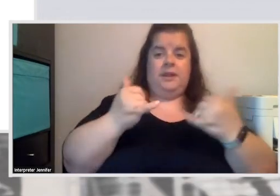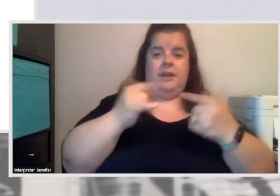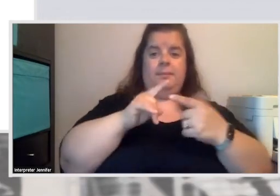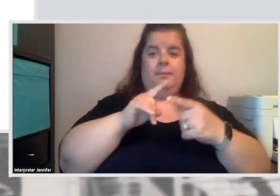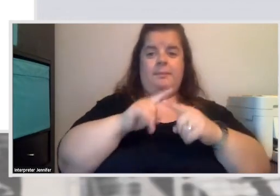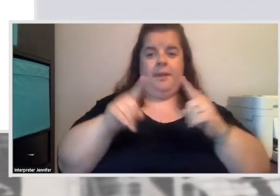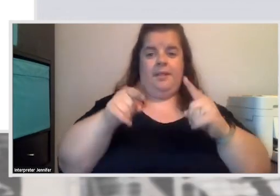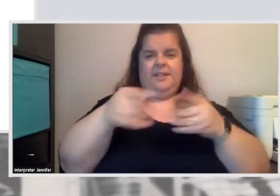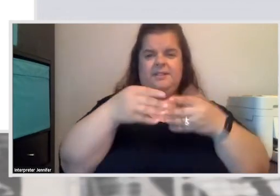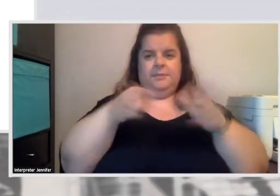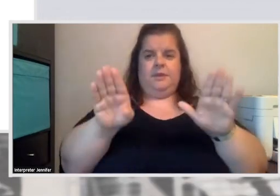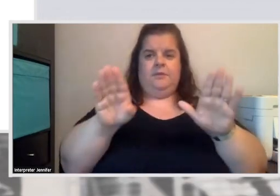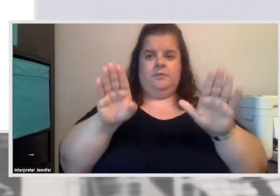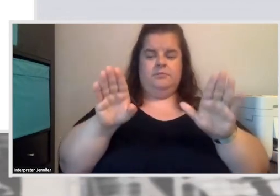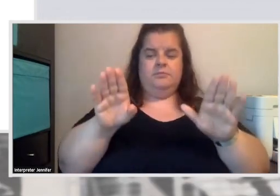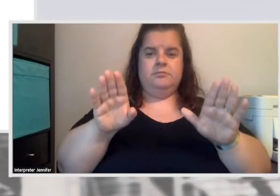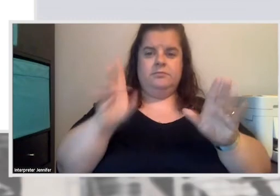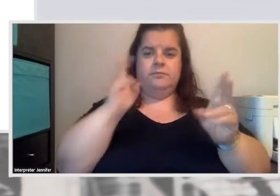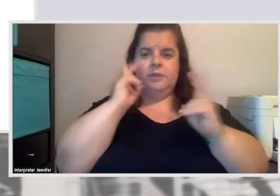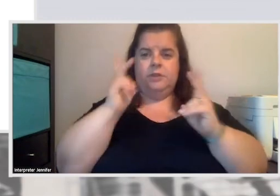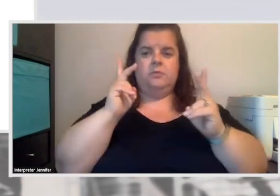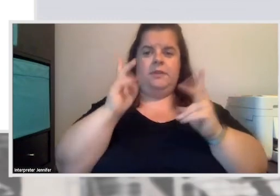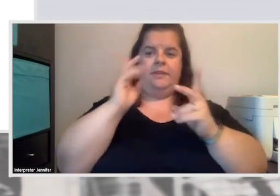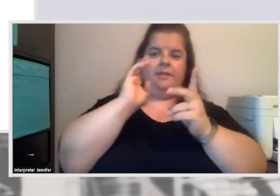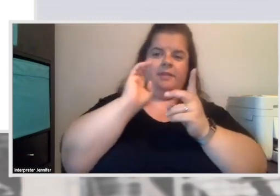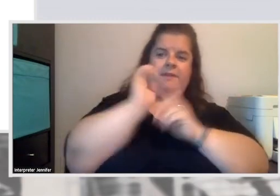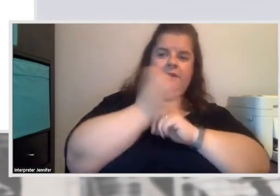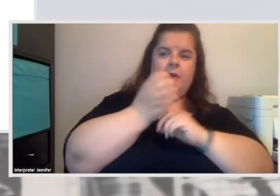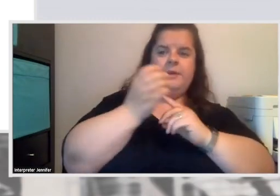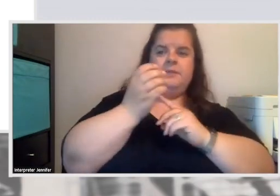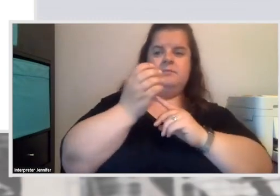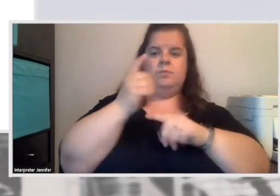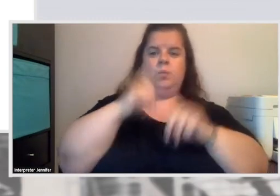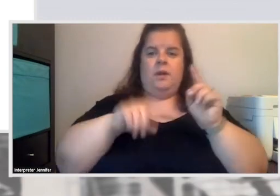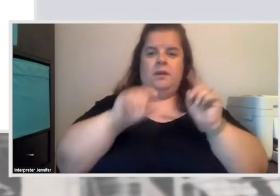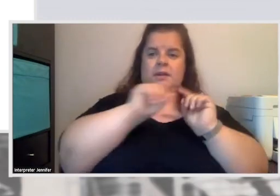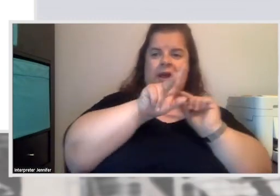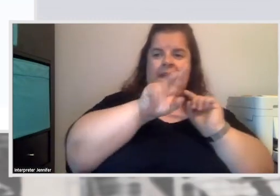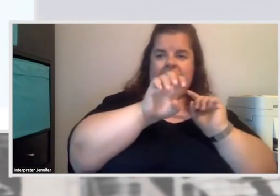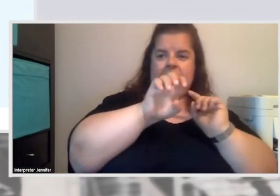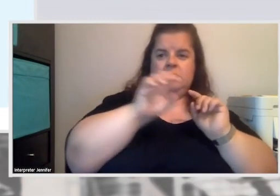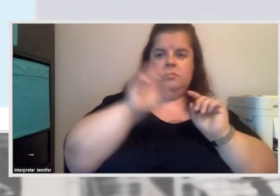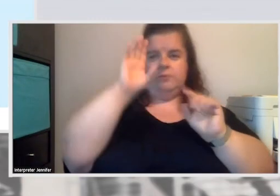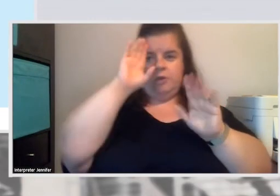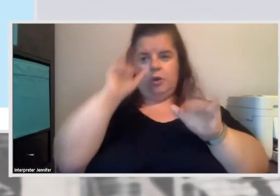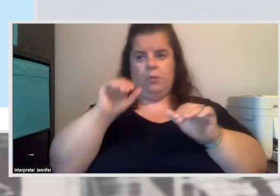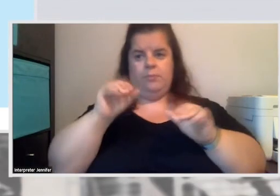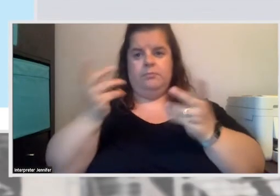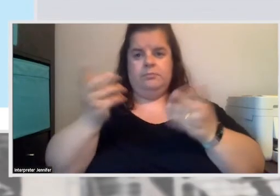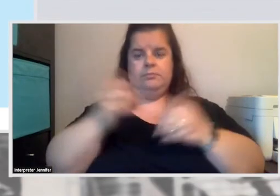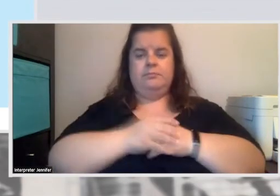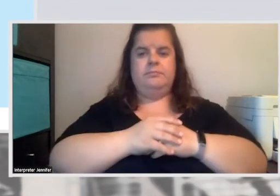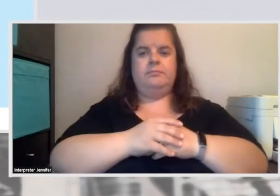of the overall environment and climate of what Avenue of Hope is. Next slide.